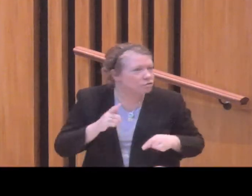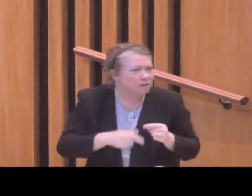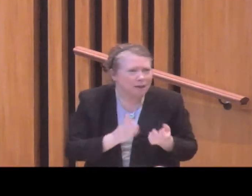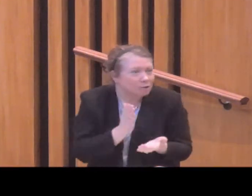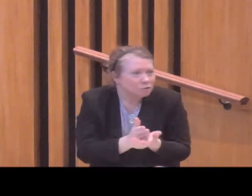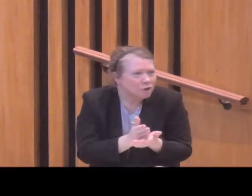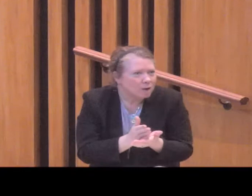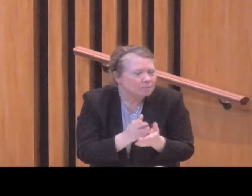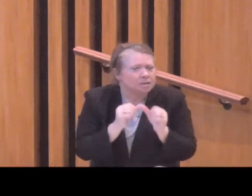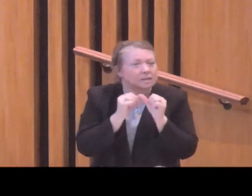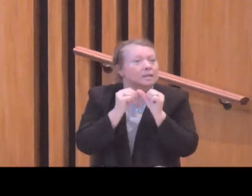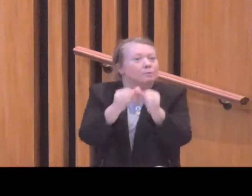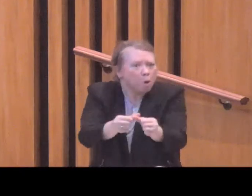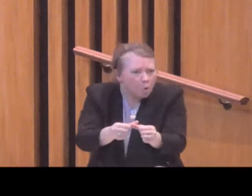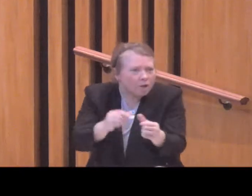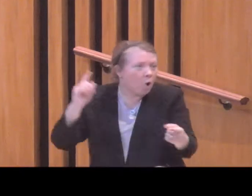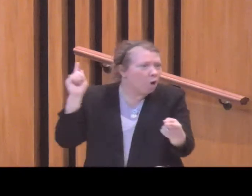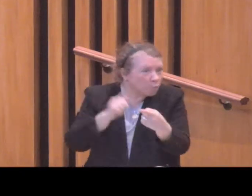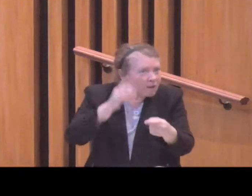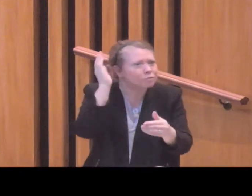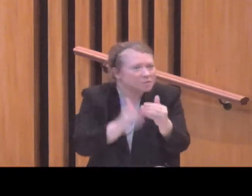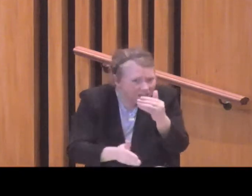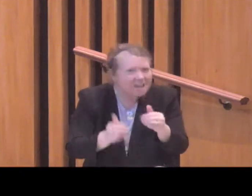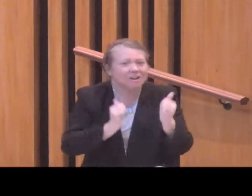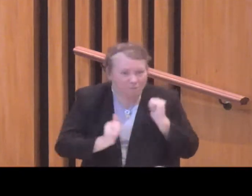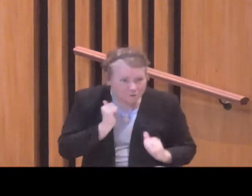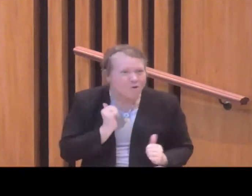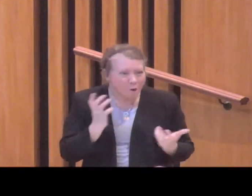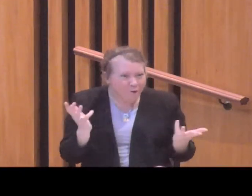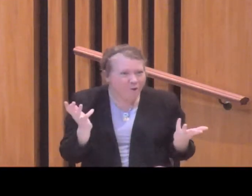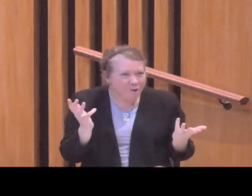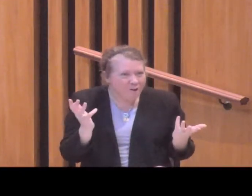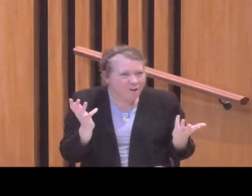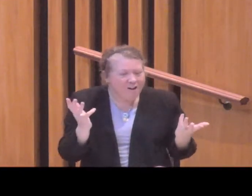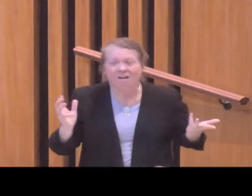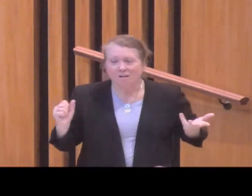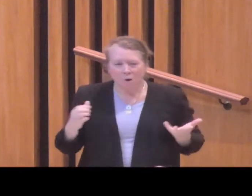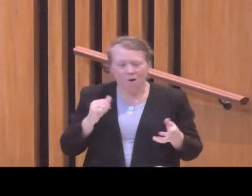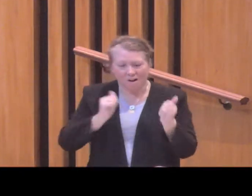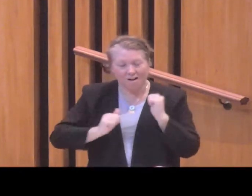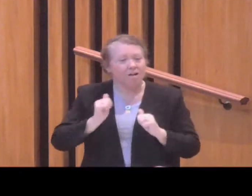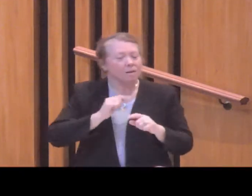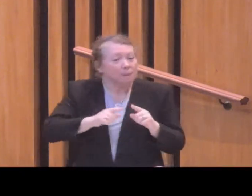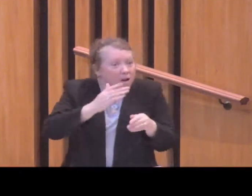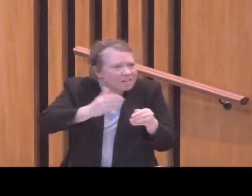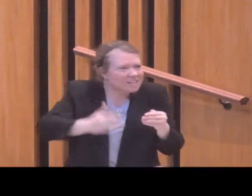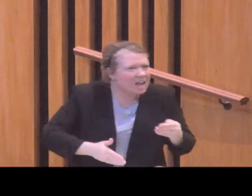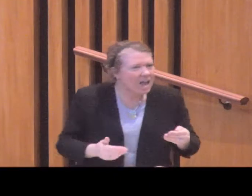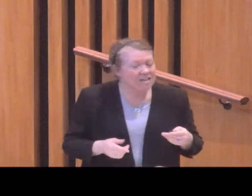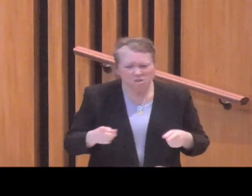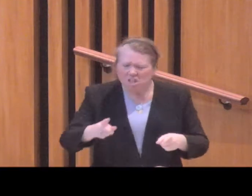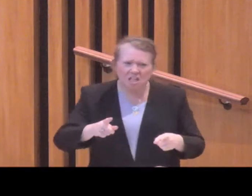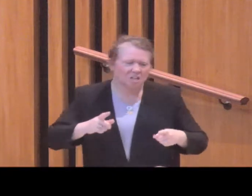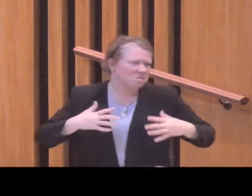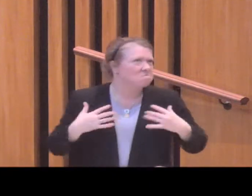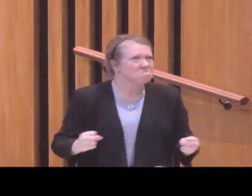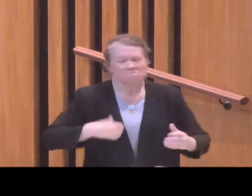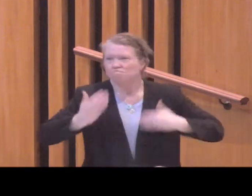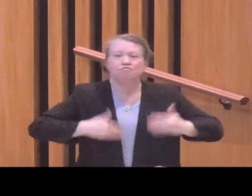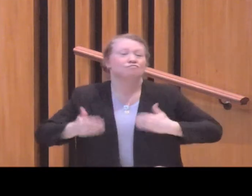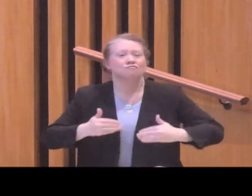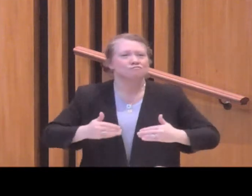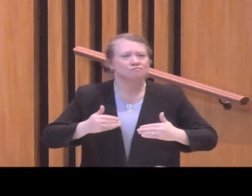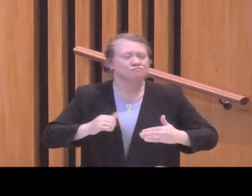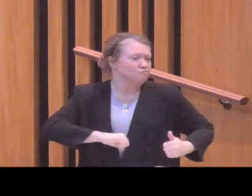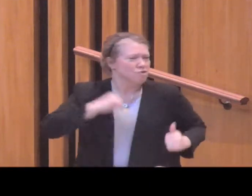her teammates, and her country. But what caught my attention was the interview that she gave when it was all finished.